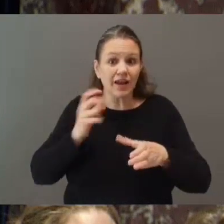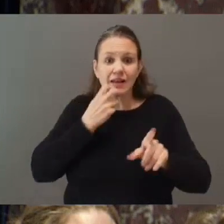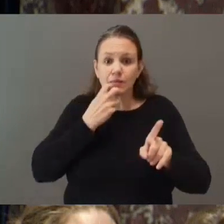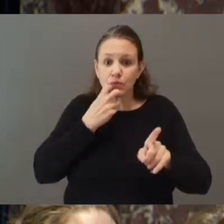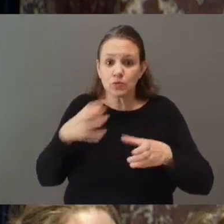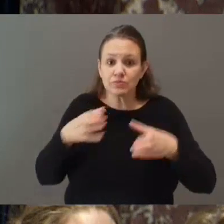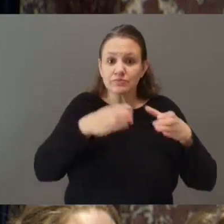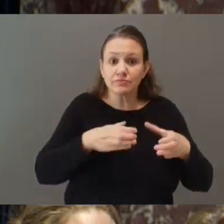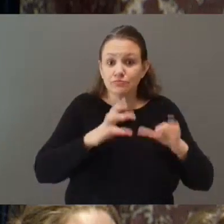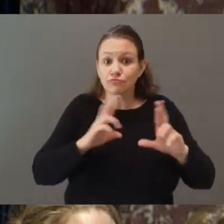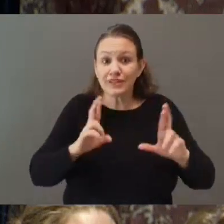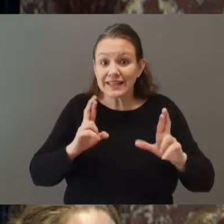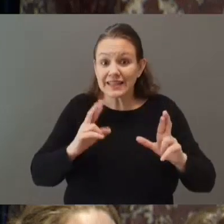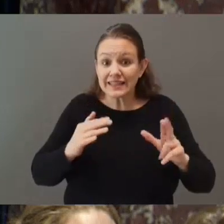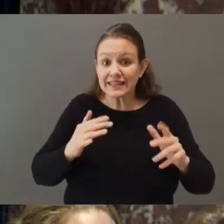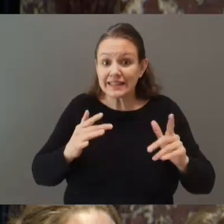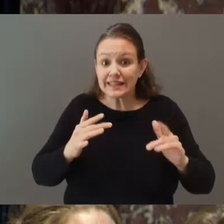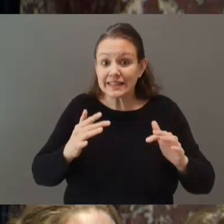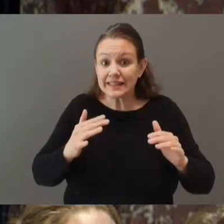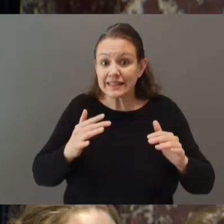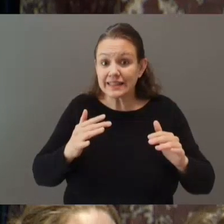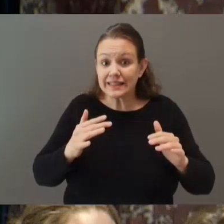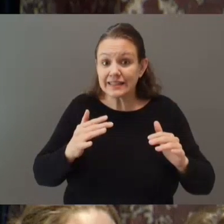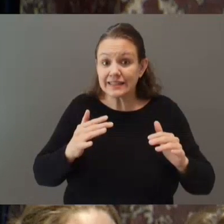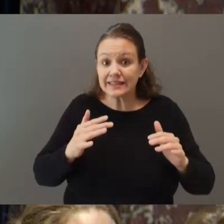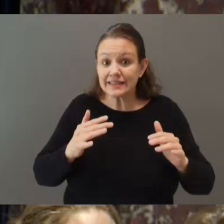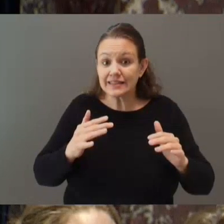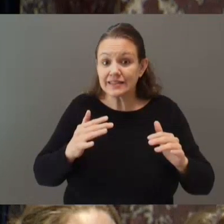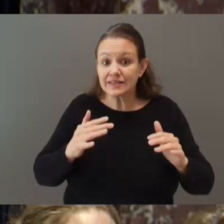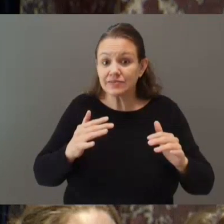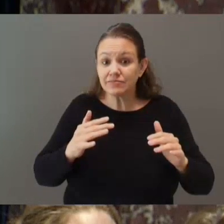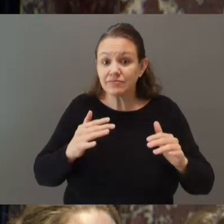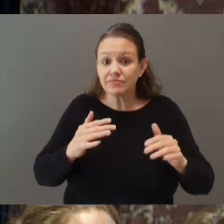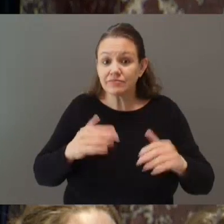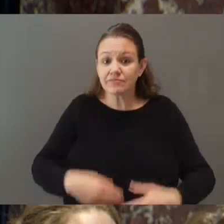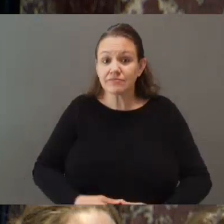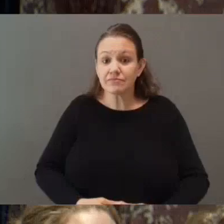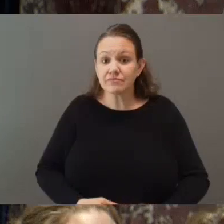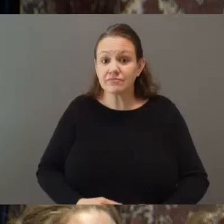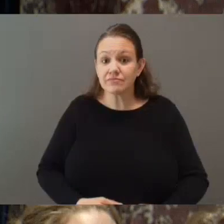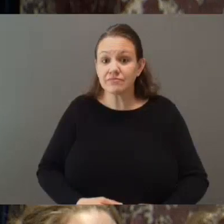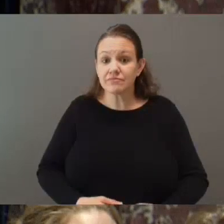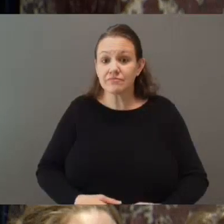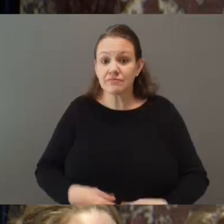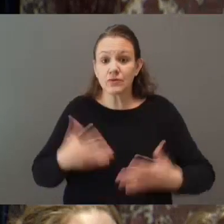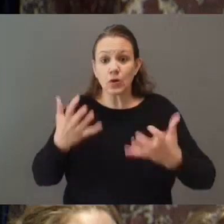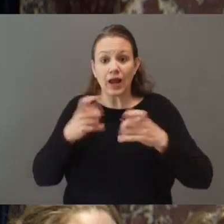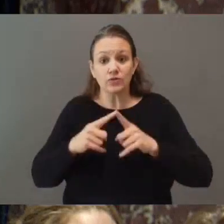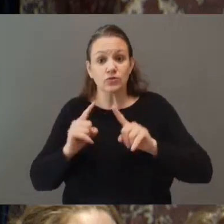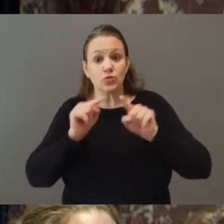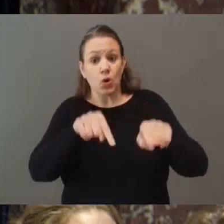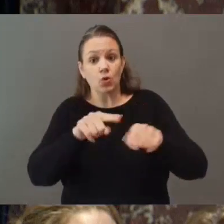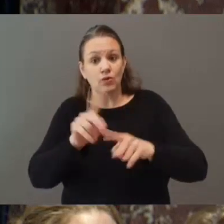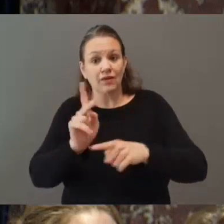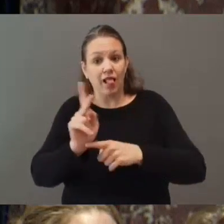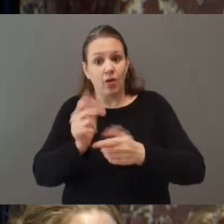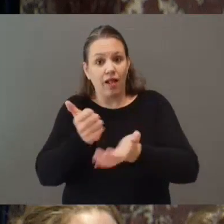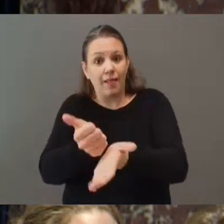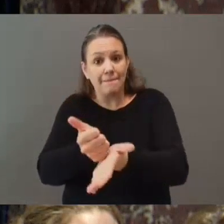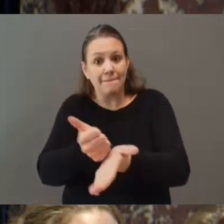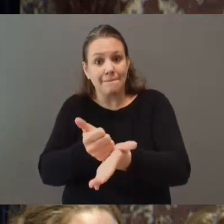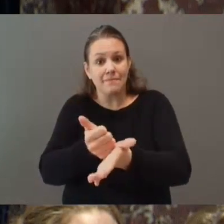paid $40,000 a day and not being deployed. Not even being asked to go to work, just being paid to sit